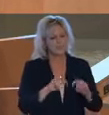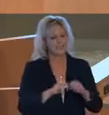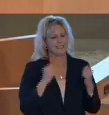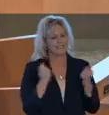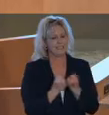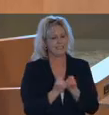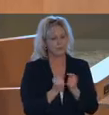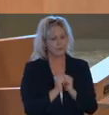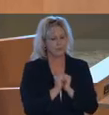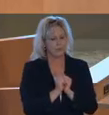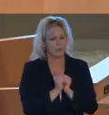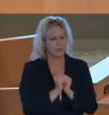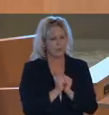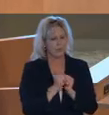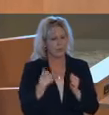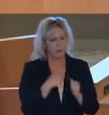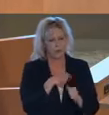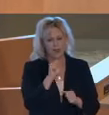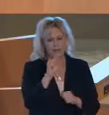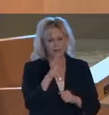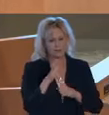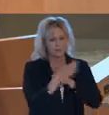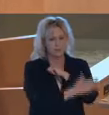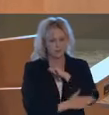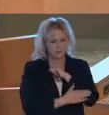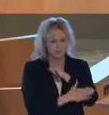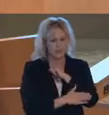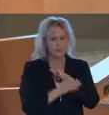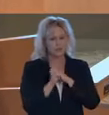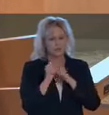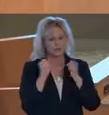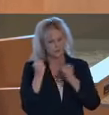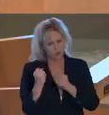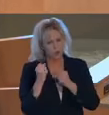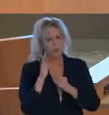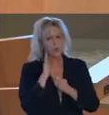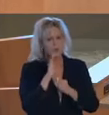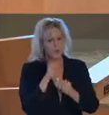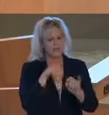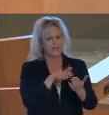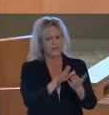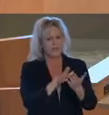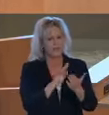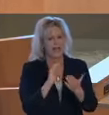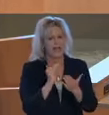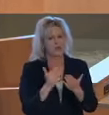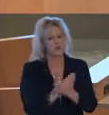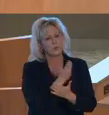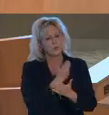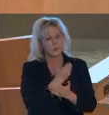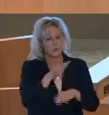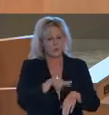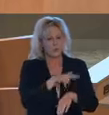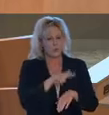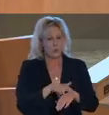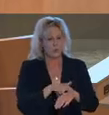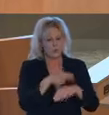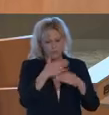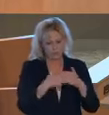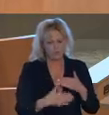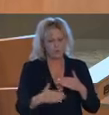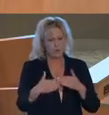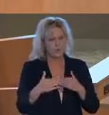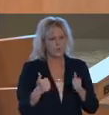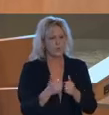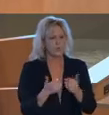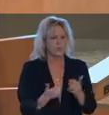effort because together we are SB Strong. We are going to tackle this, our new normal here in the county going forward with